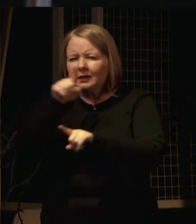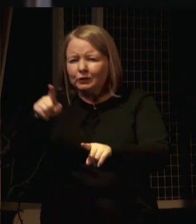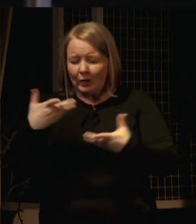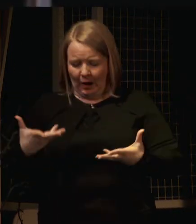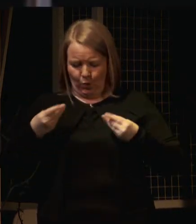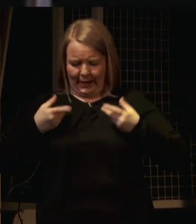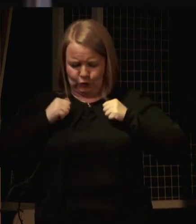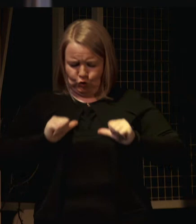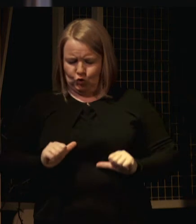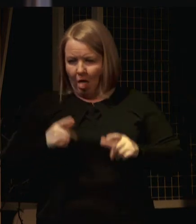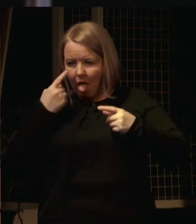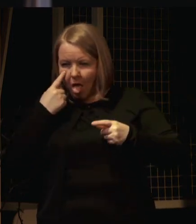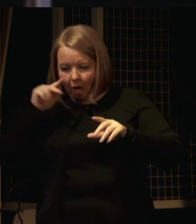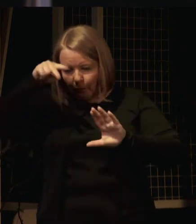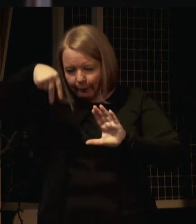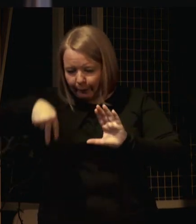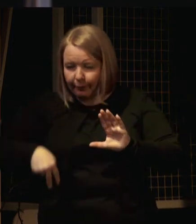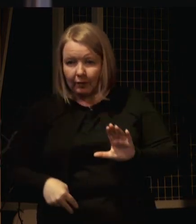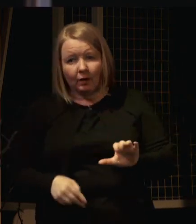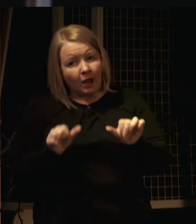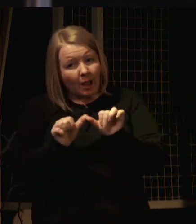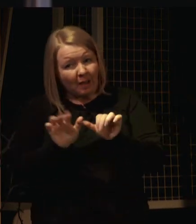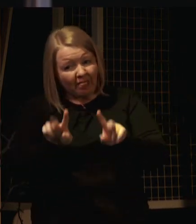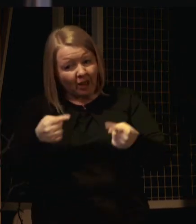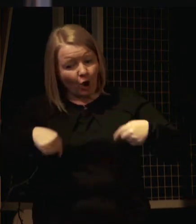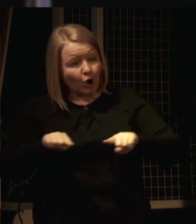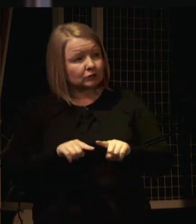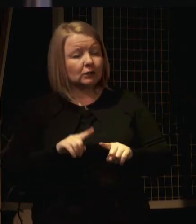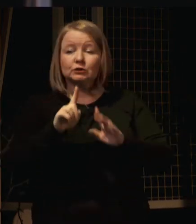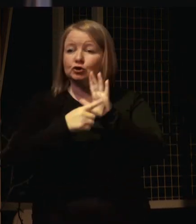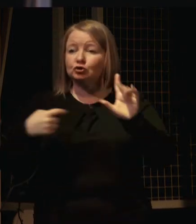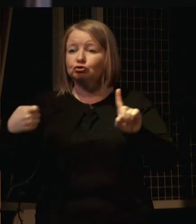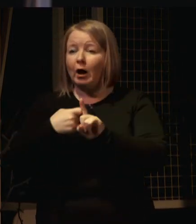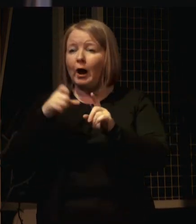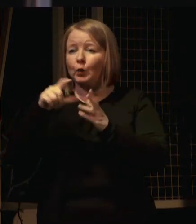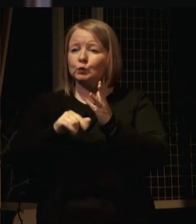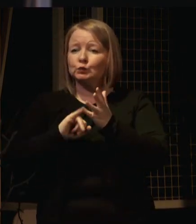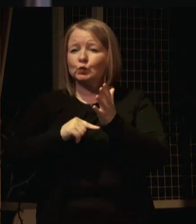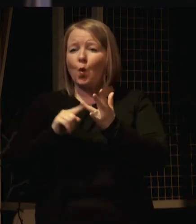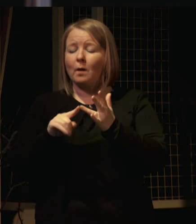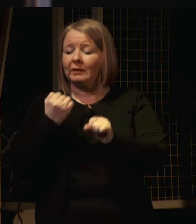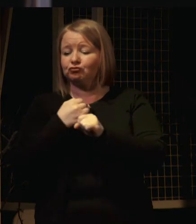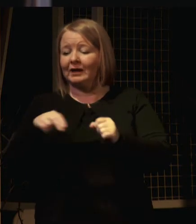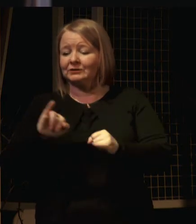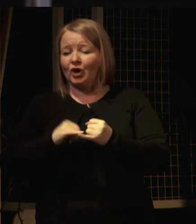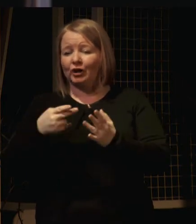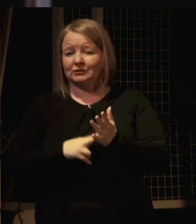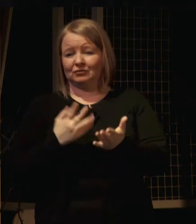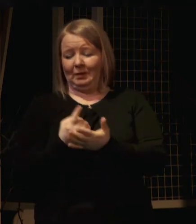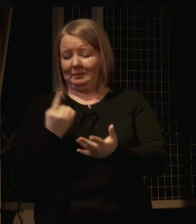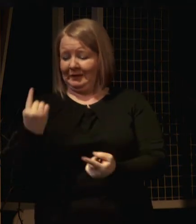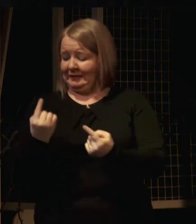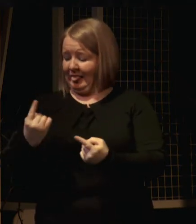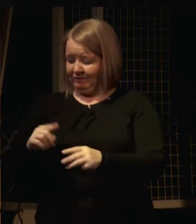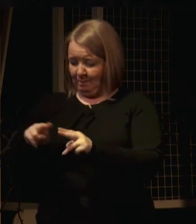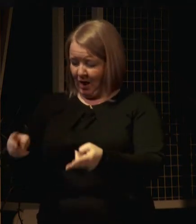wetsuits anytime soon to go looking for this. Better people than us have been out looking, including Jacques Cousteau's own grandson, and all he found was a fustial cannonball. Now,